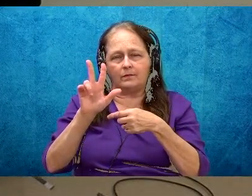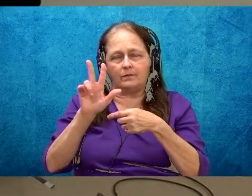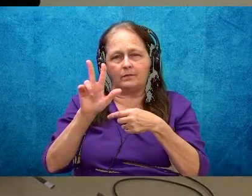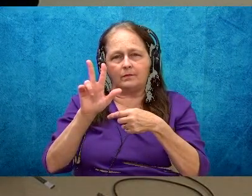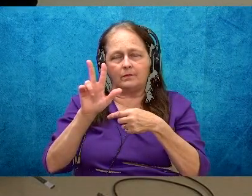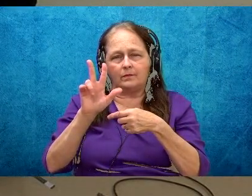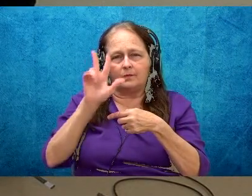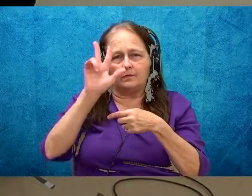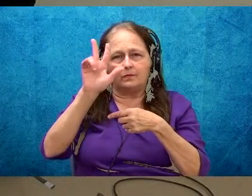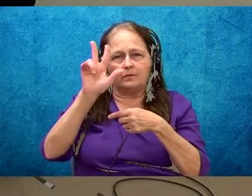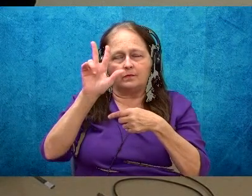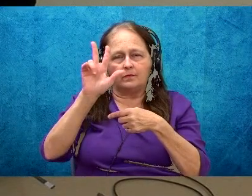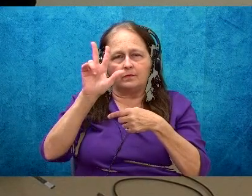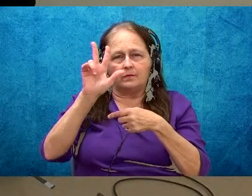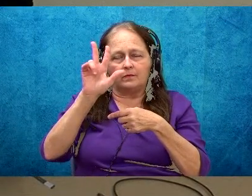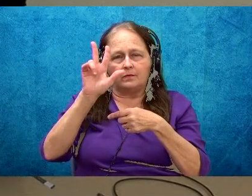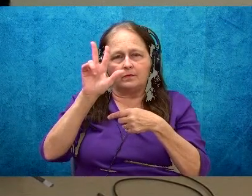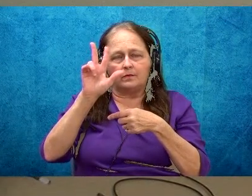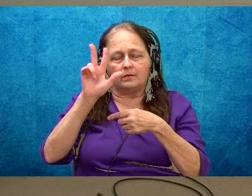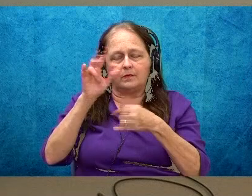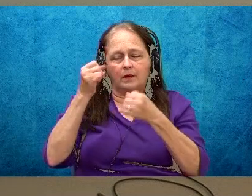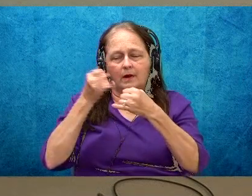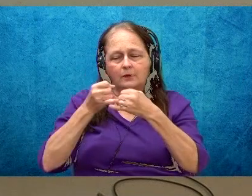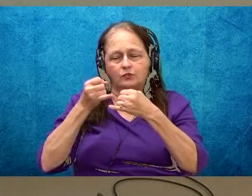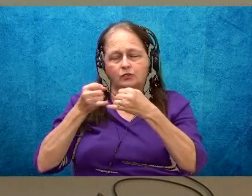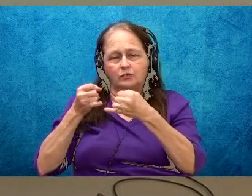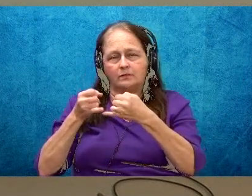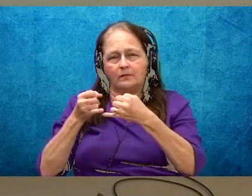So it's 3 inches.